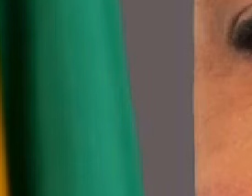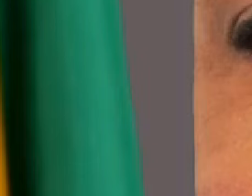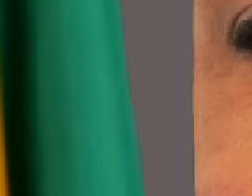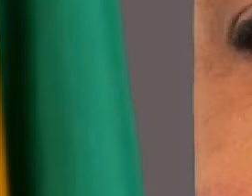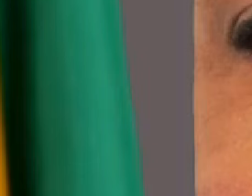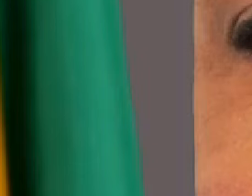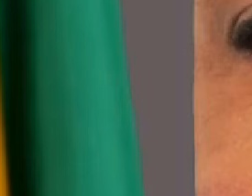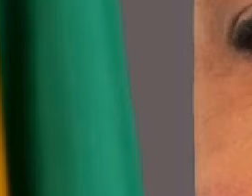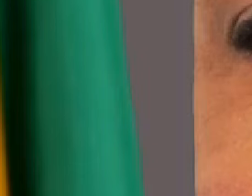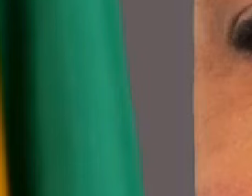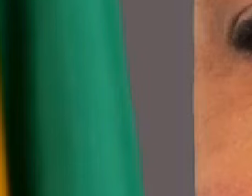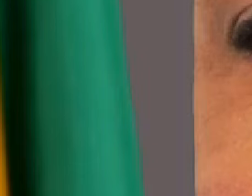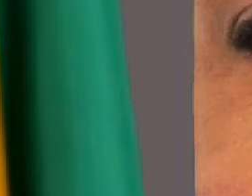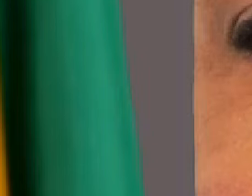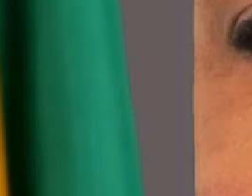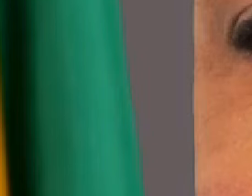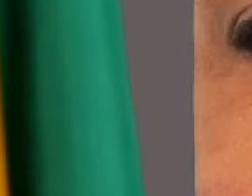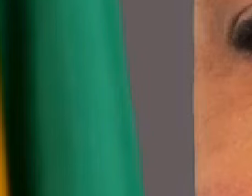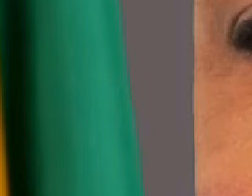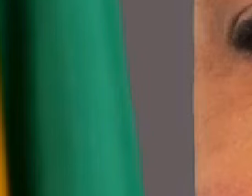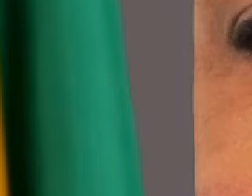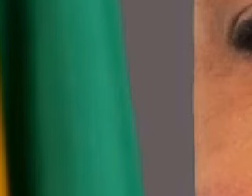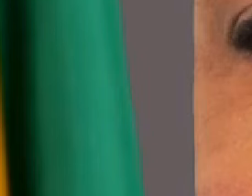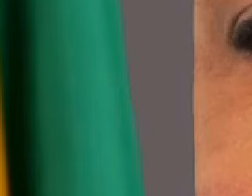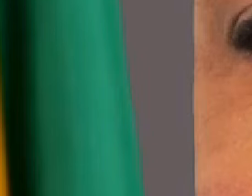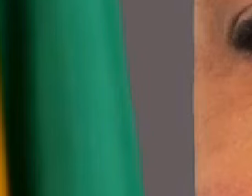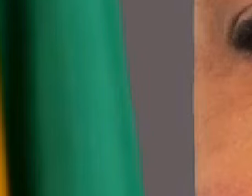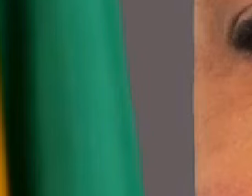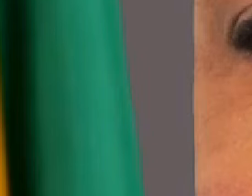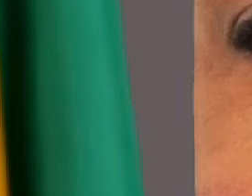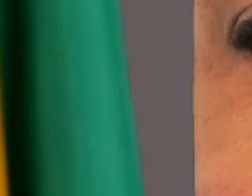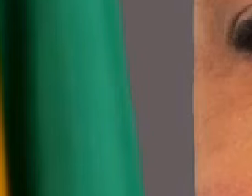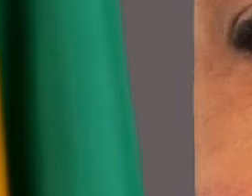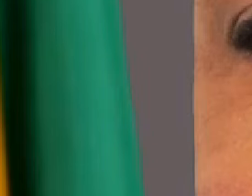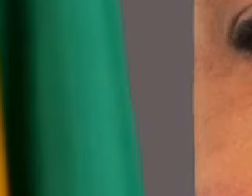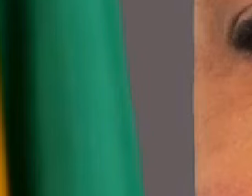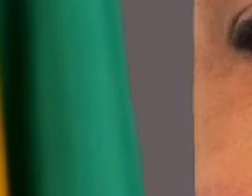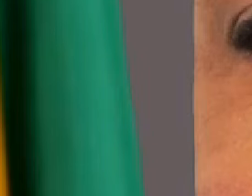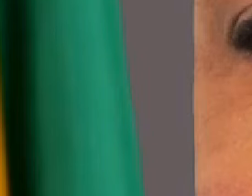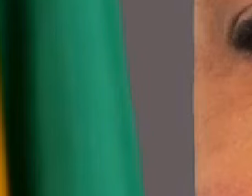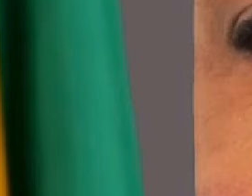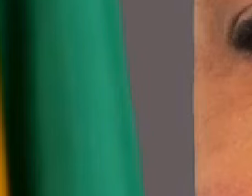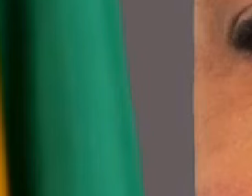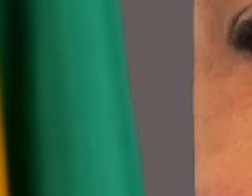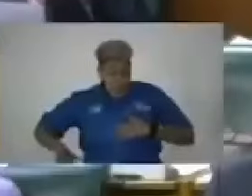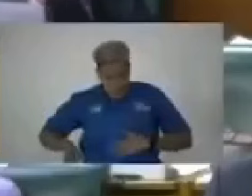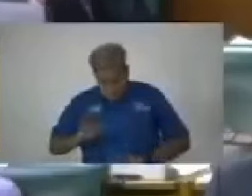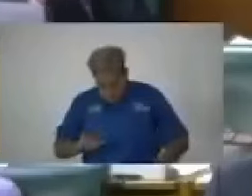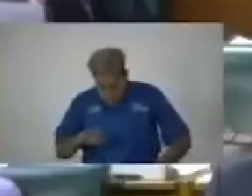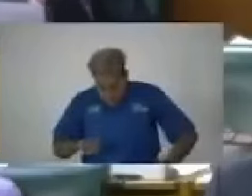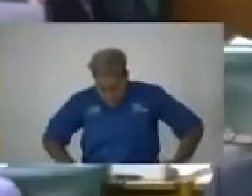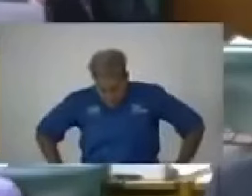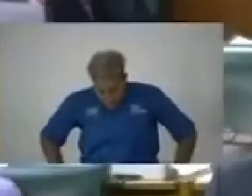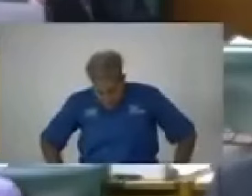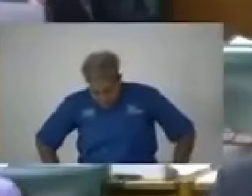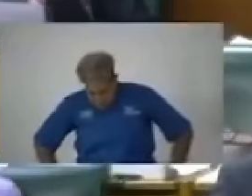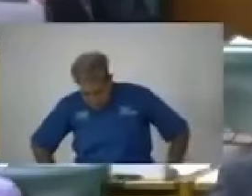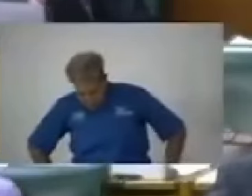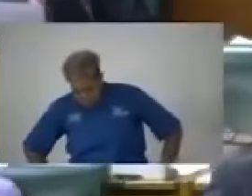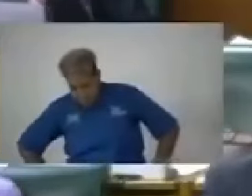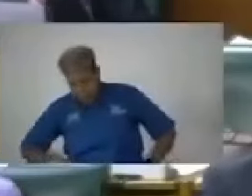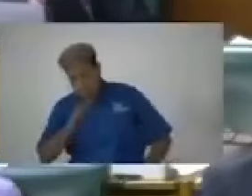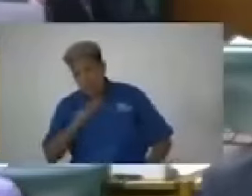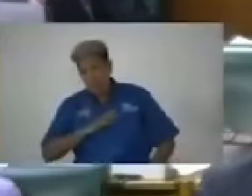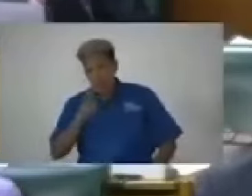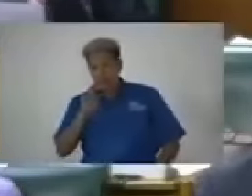orders, the member for St. Andrew East Rural was proposed by the member for St. Andrew Northeastern. Madam Clerk,